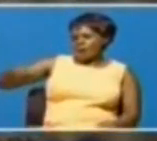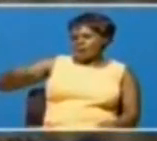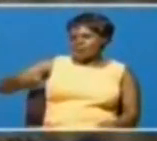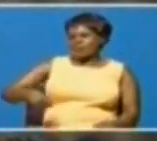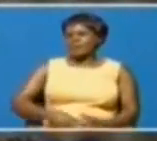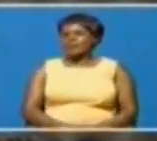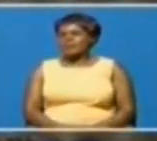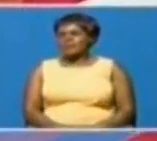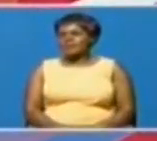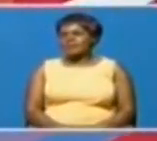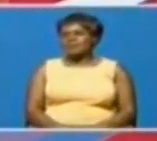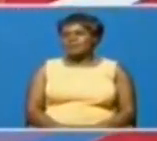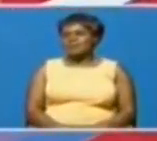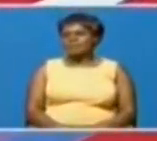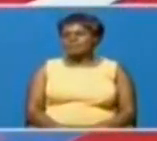News.